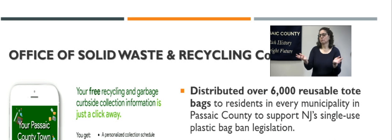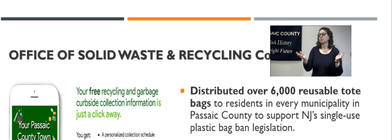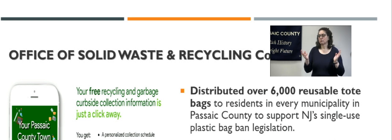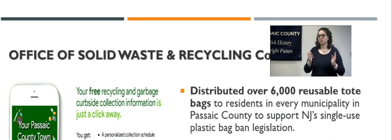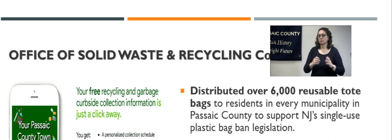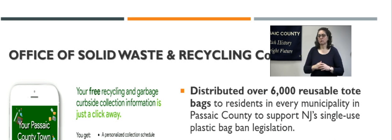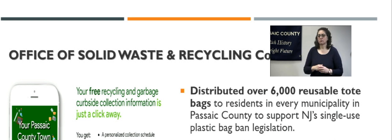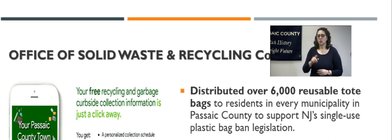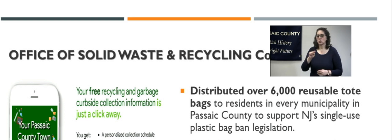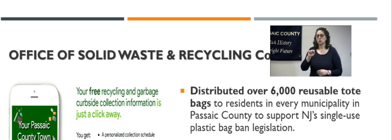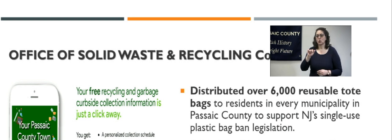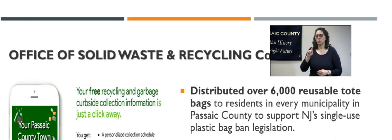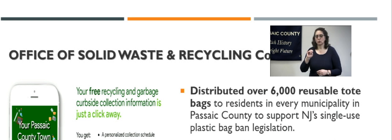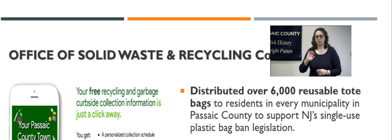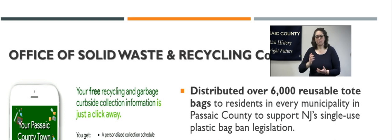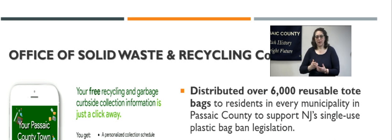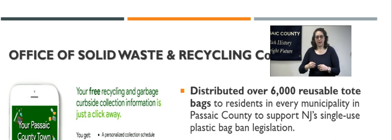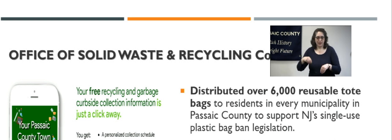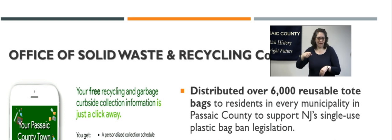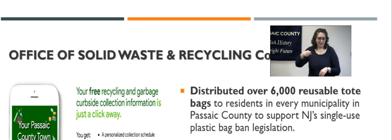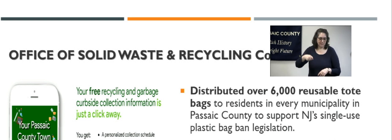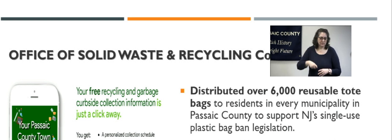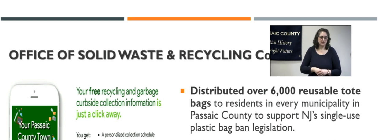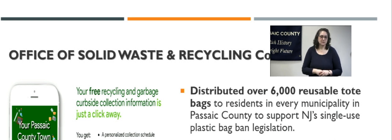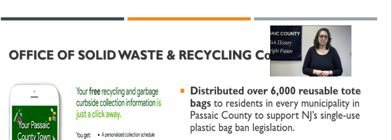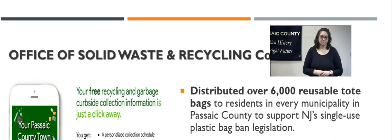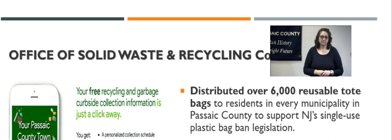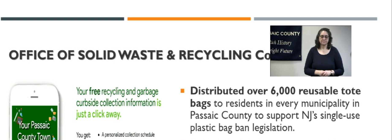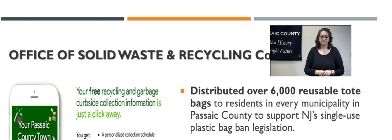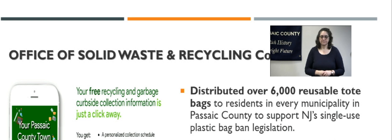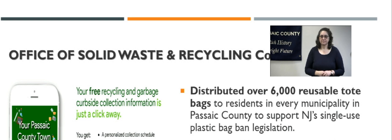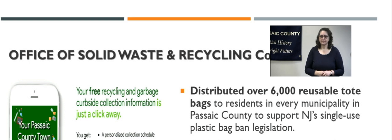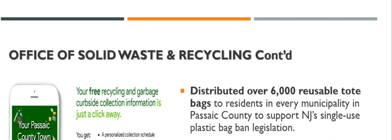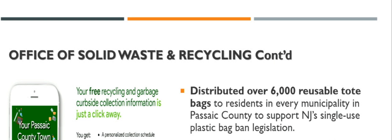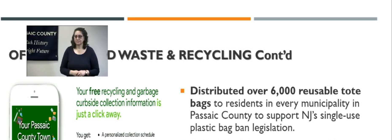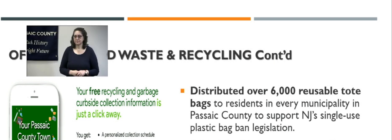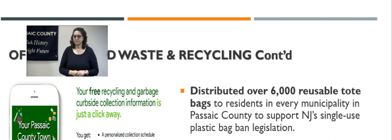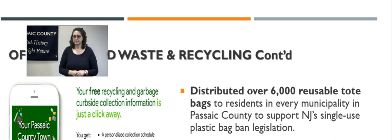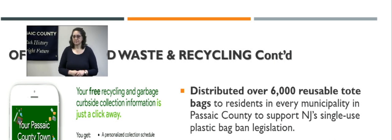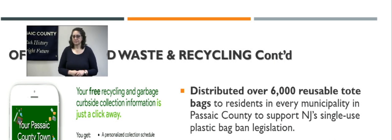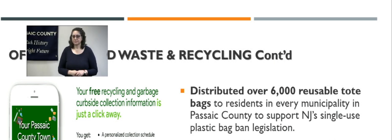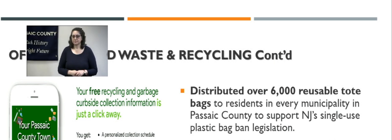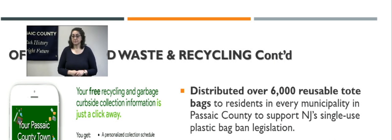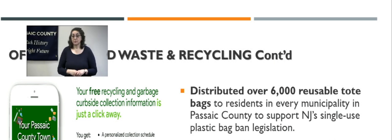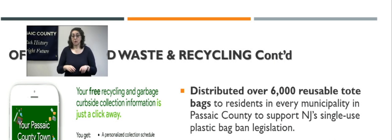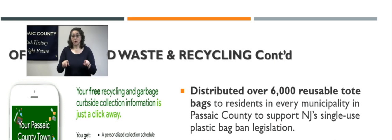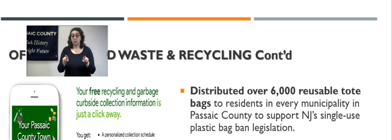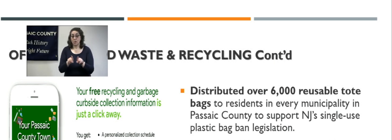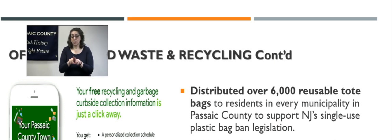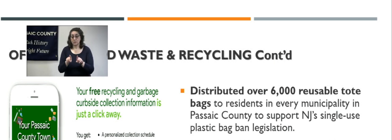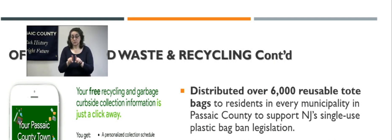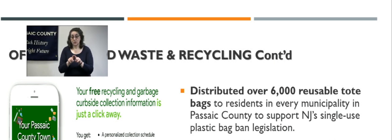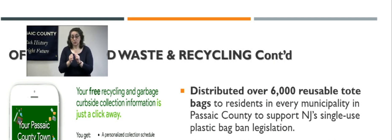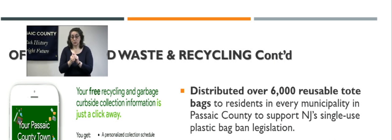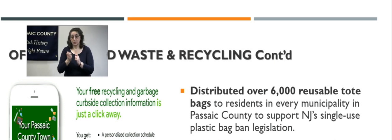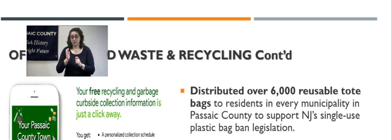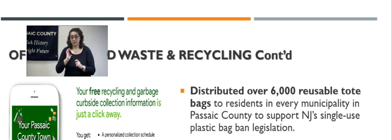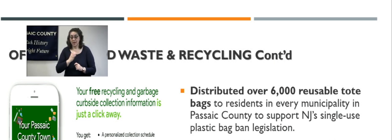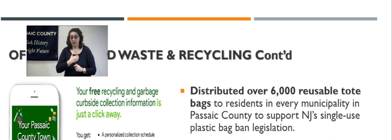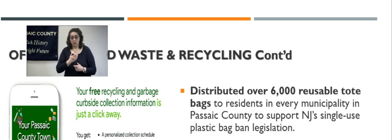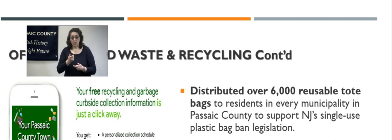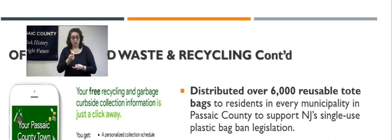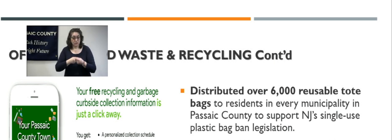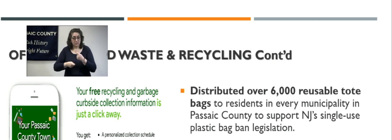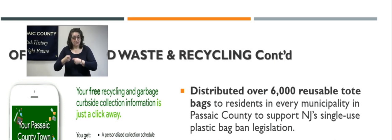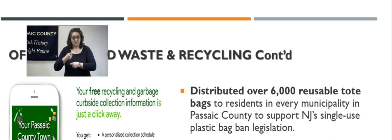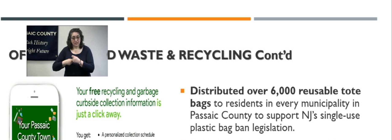bags in our different municipalities in Passaic County. Also, with our recycle